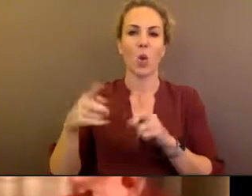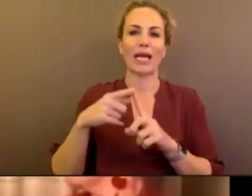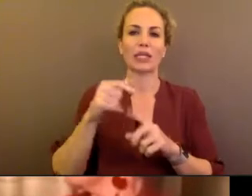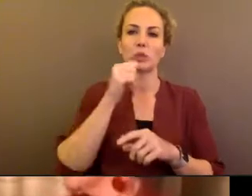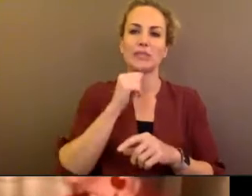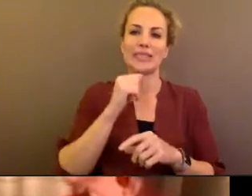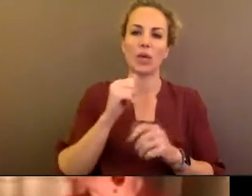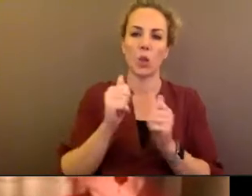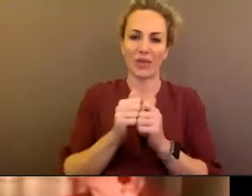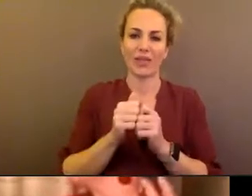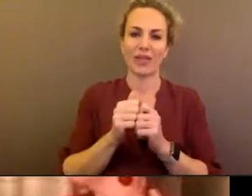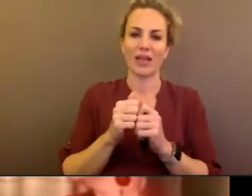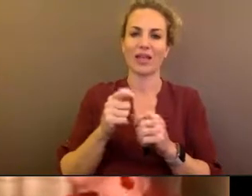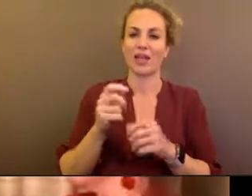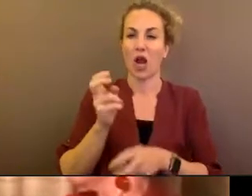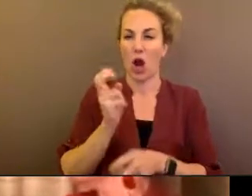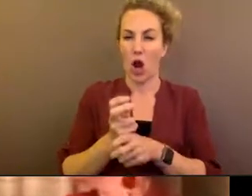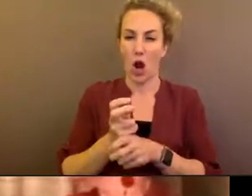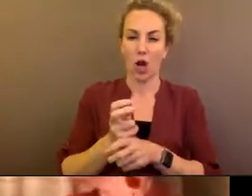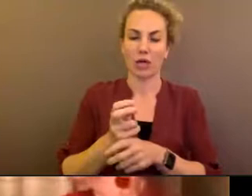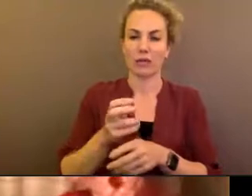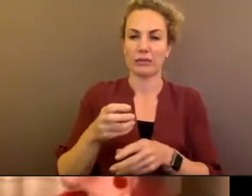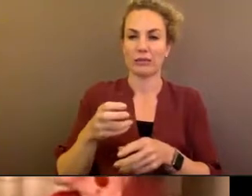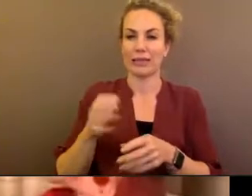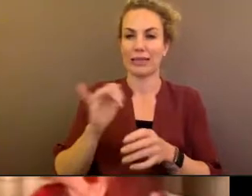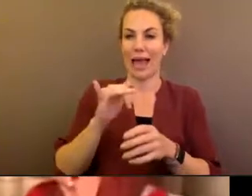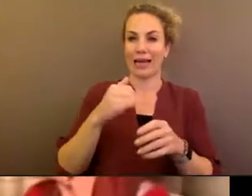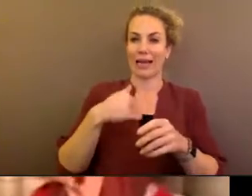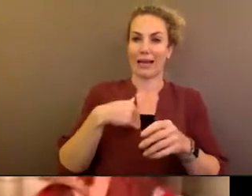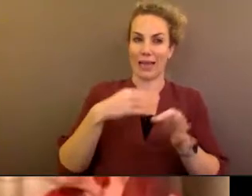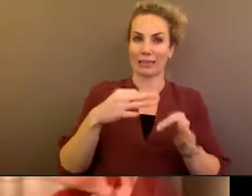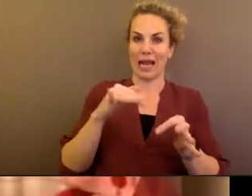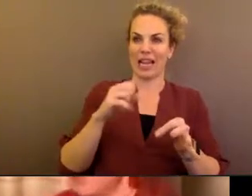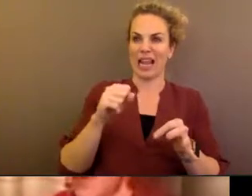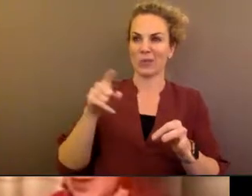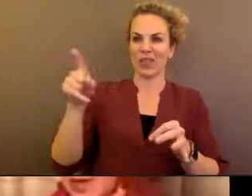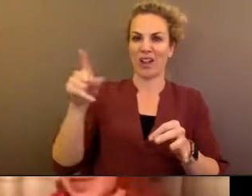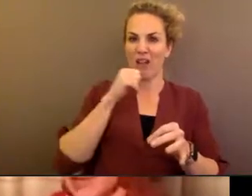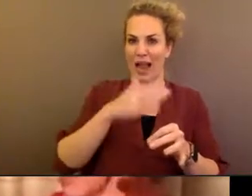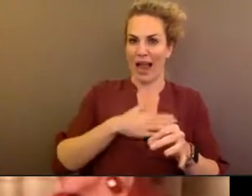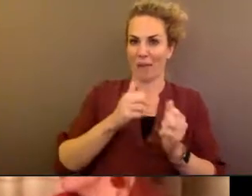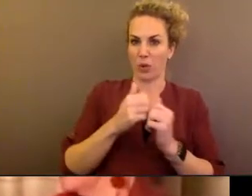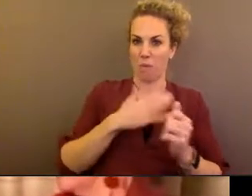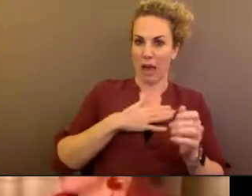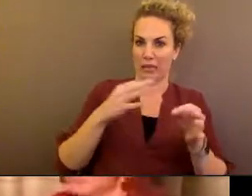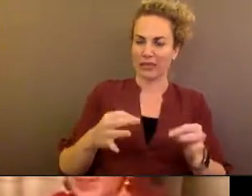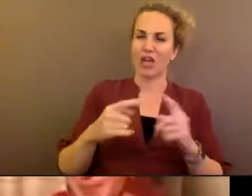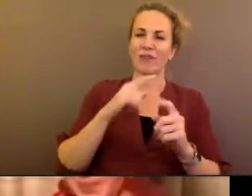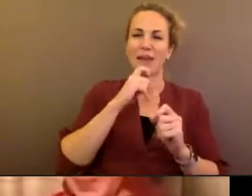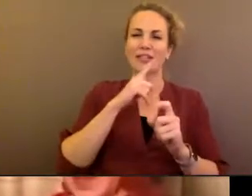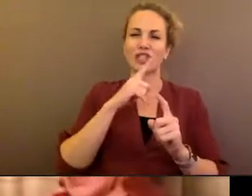this without having to come to a hard decision where somebody's gonna be unhappy or disappointed